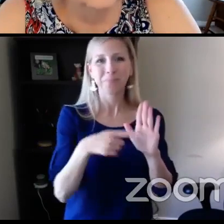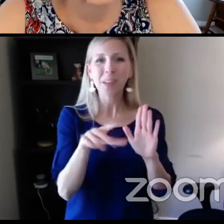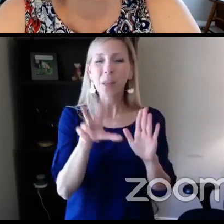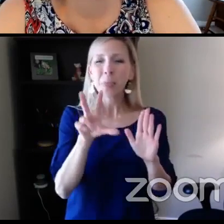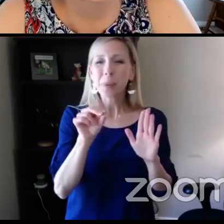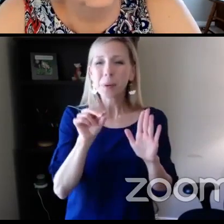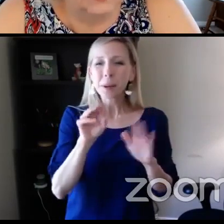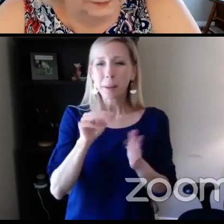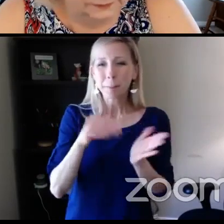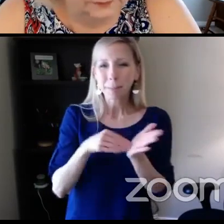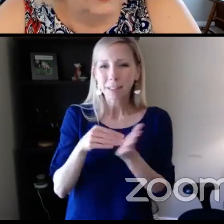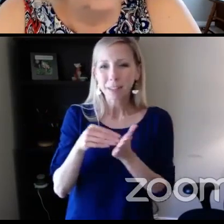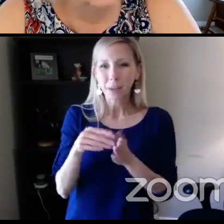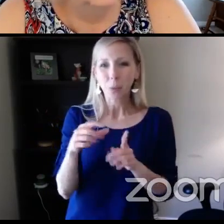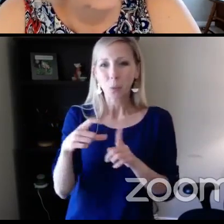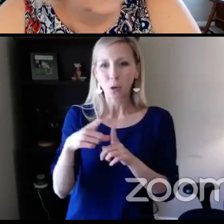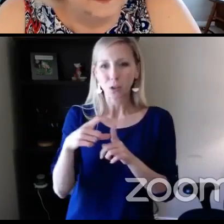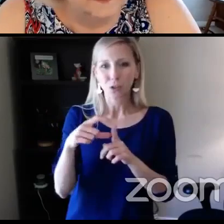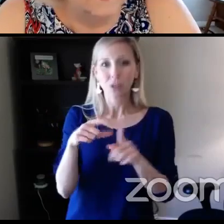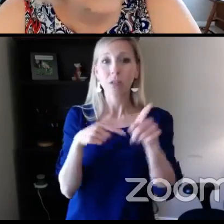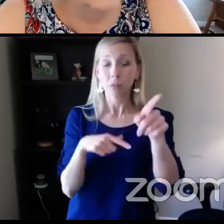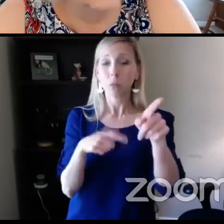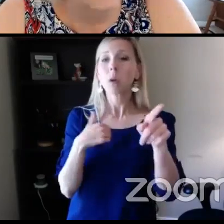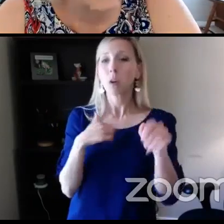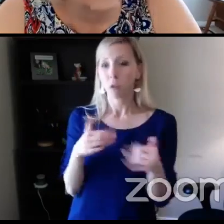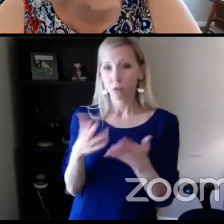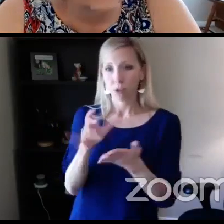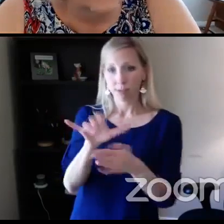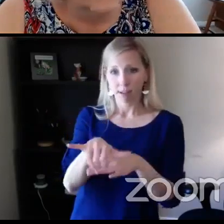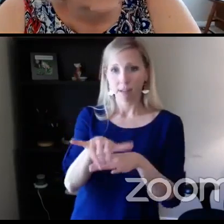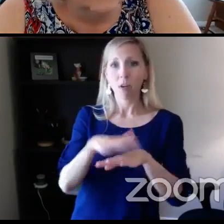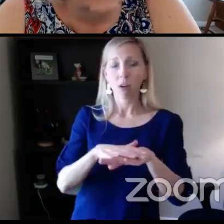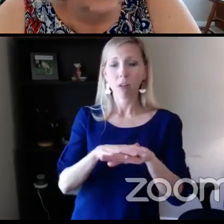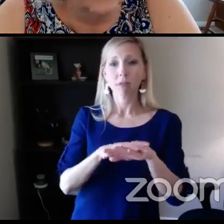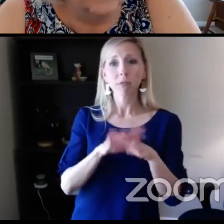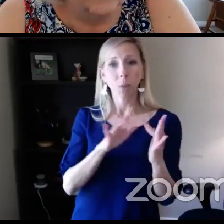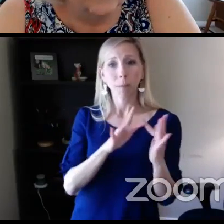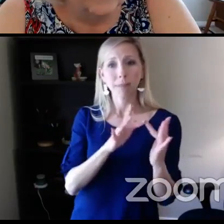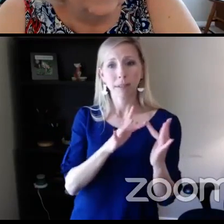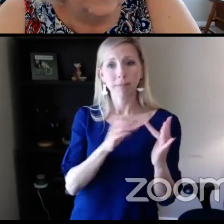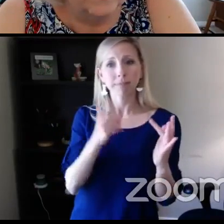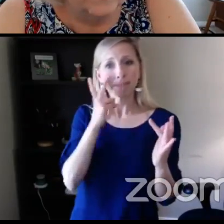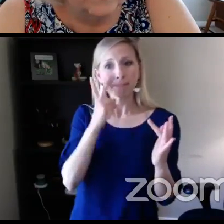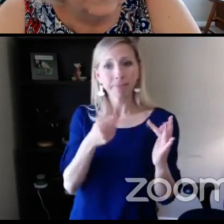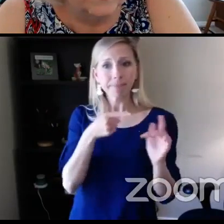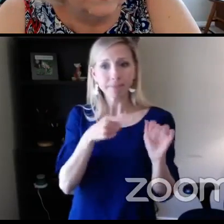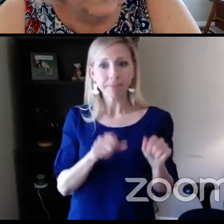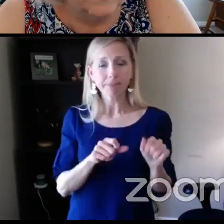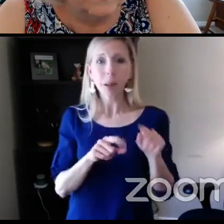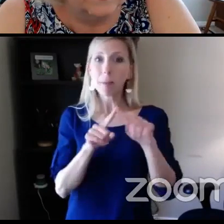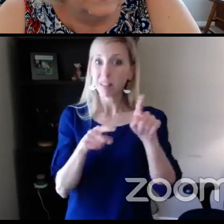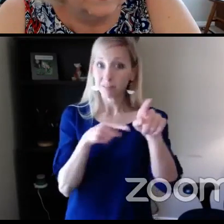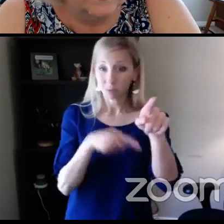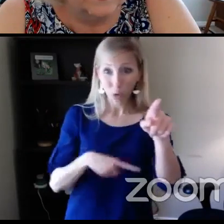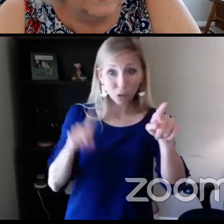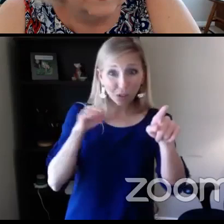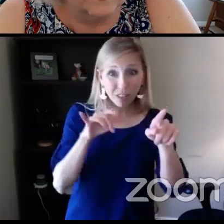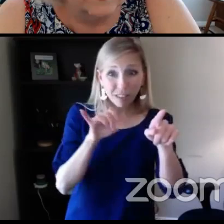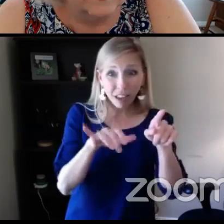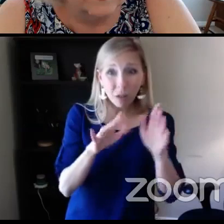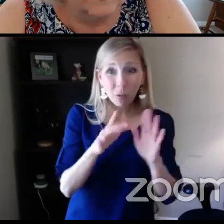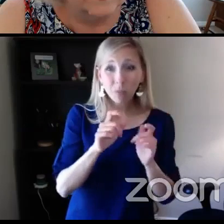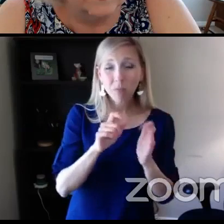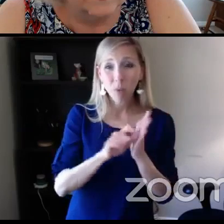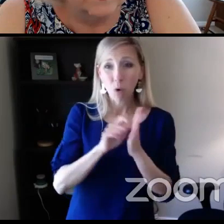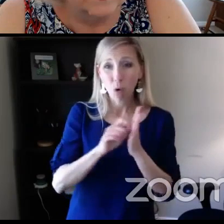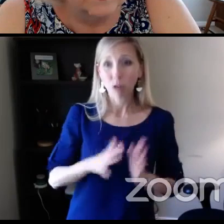Million Words. We also offer this on the site. I don't know if you have heard this author speak,